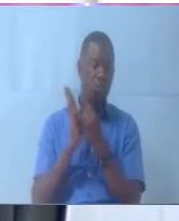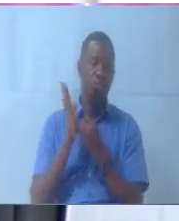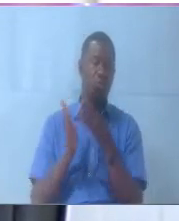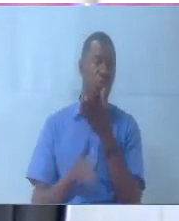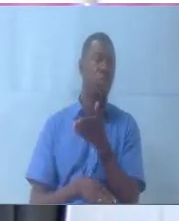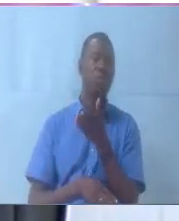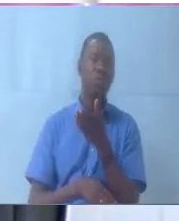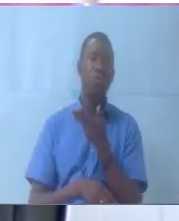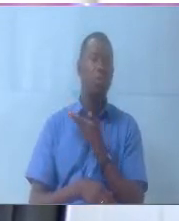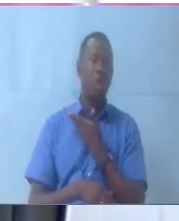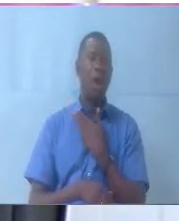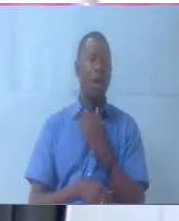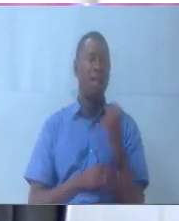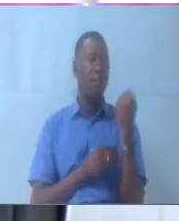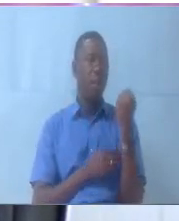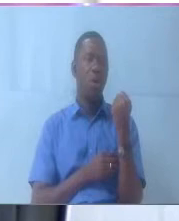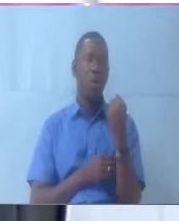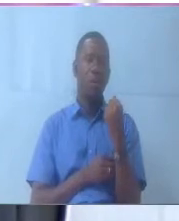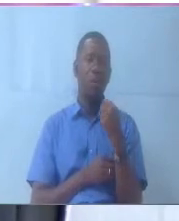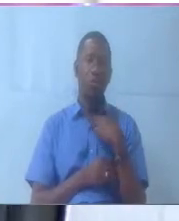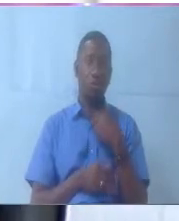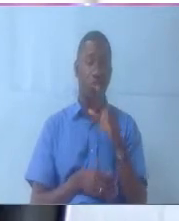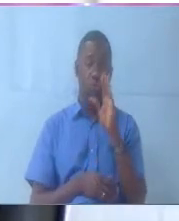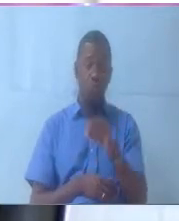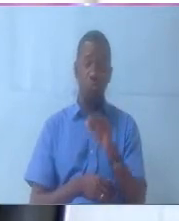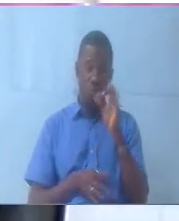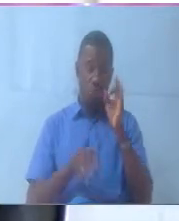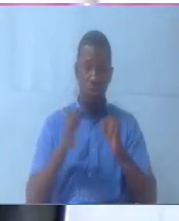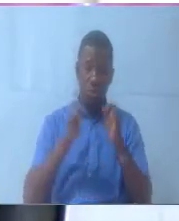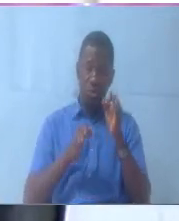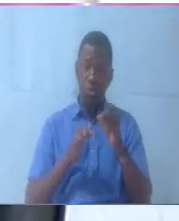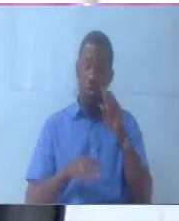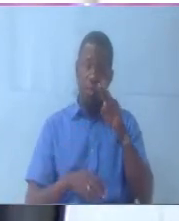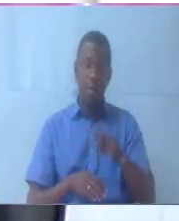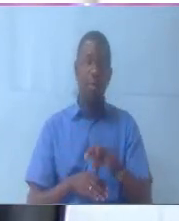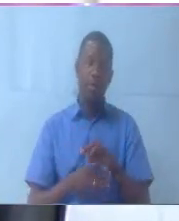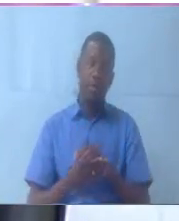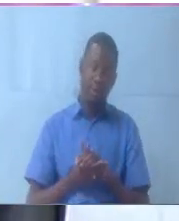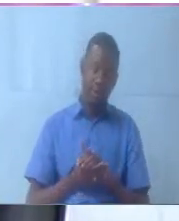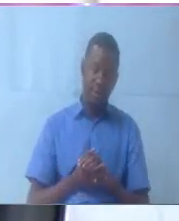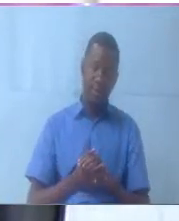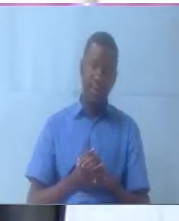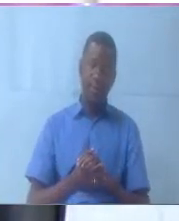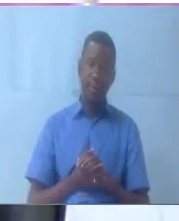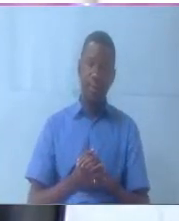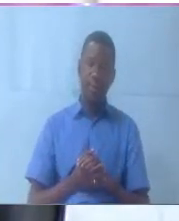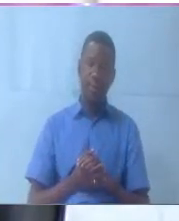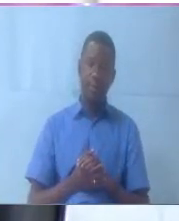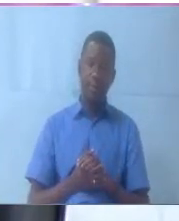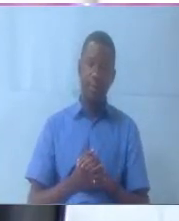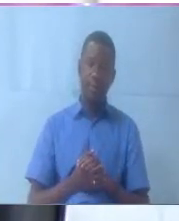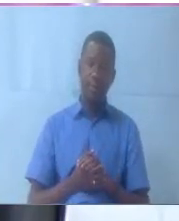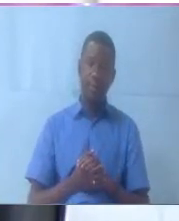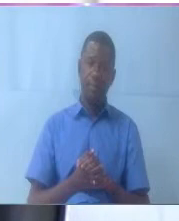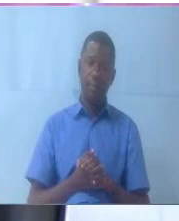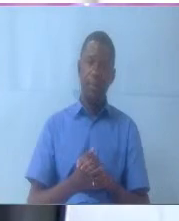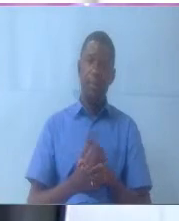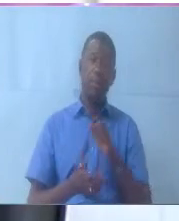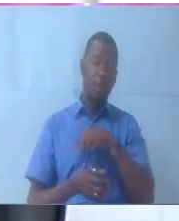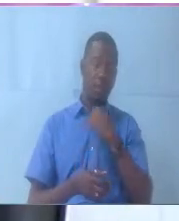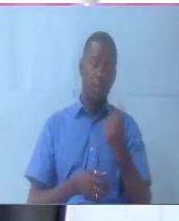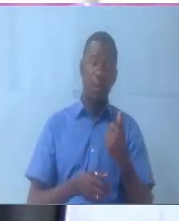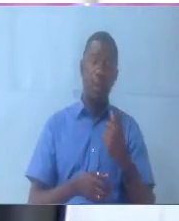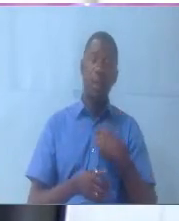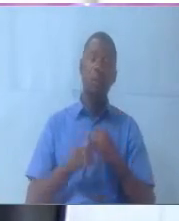la taranyambe dinkira mento woto sembo tentela pour ka nyin kito tamandi nyin dinkira ton tolube damen and I supported that